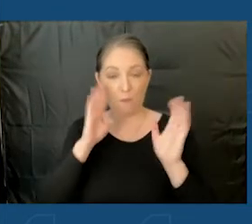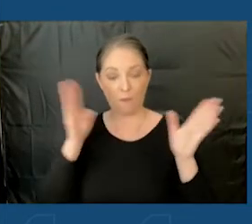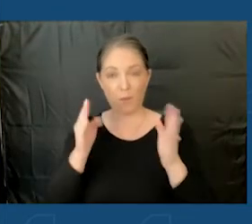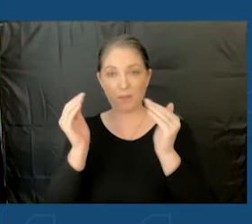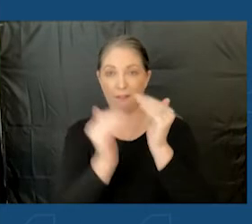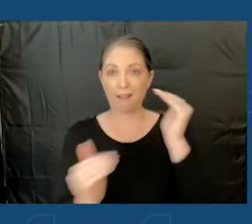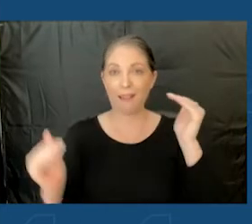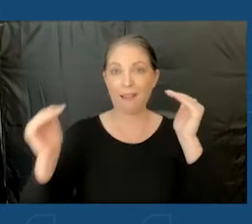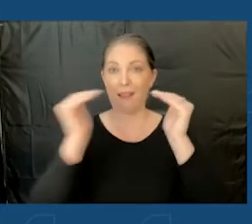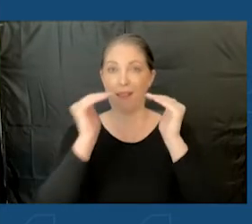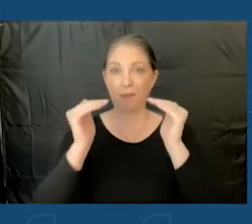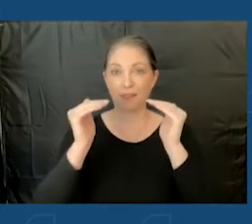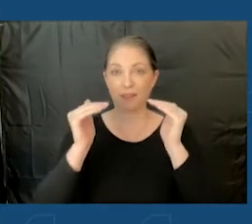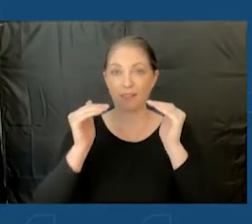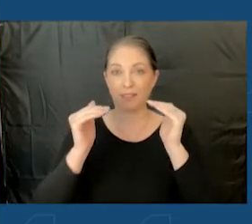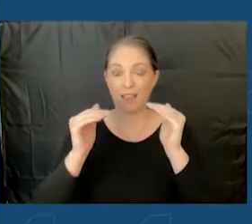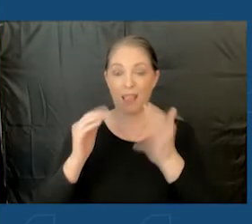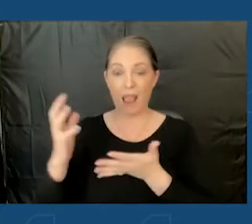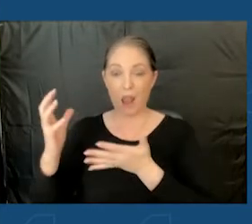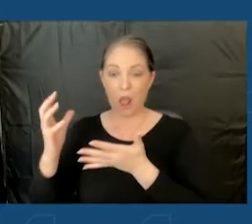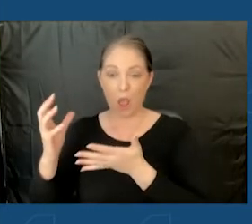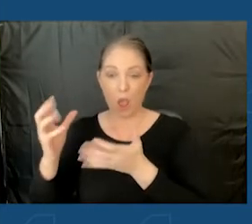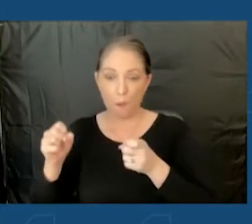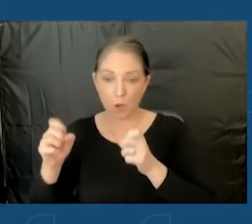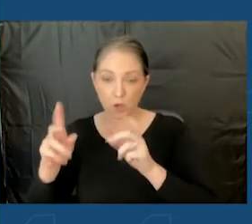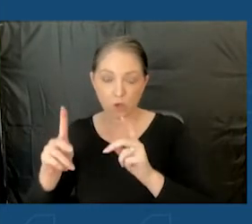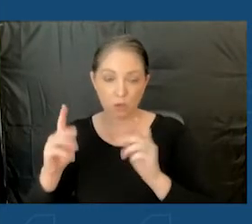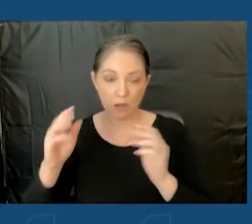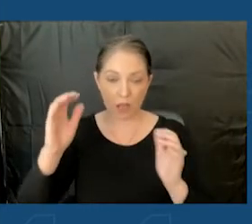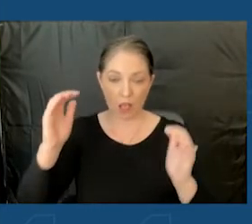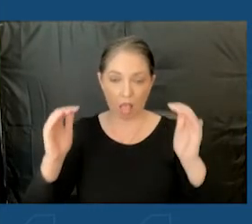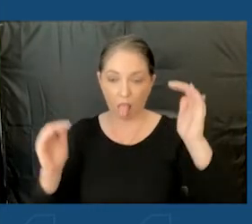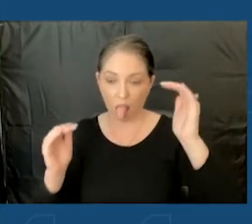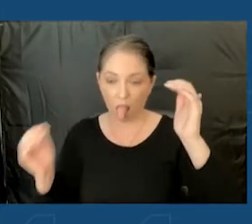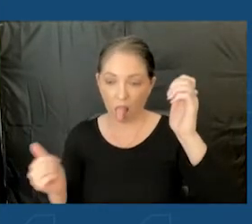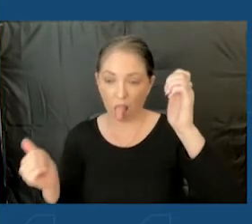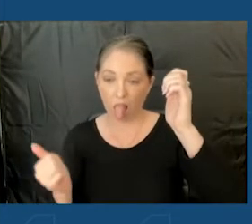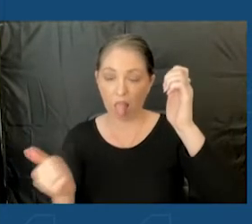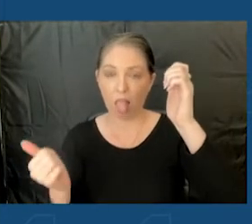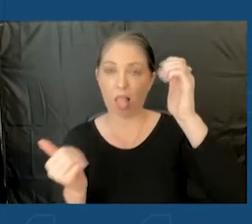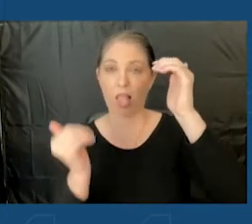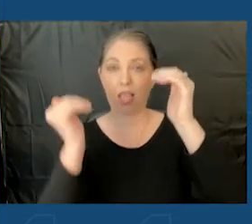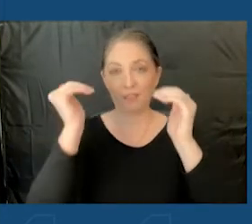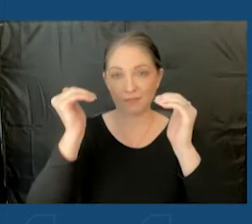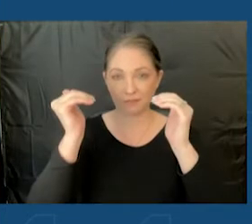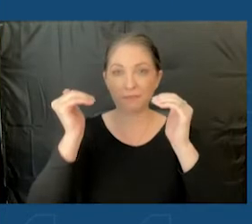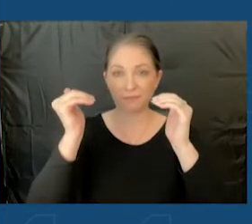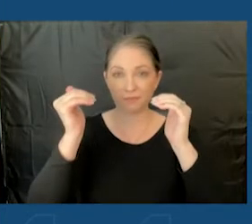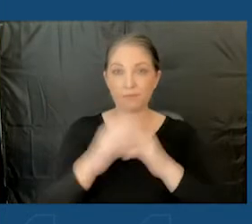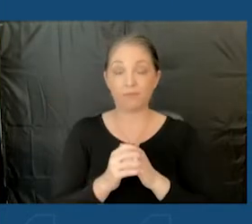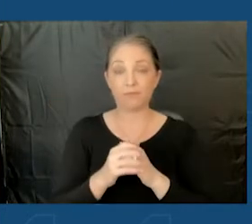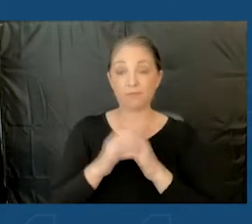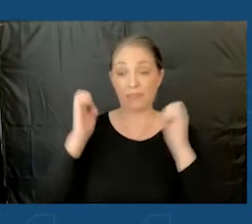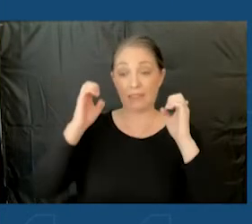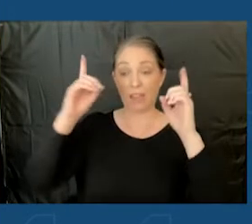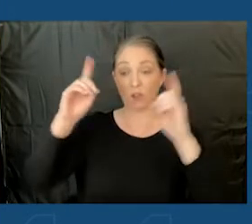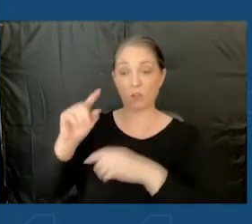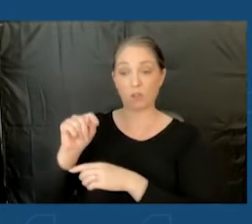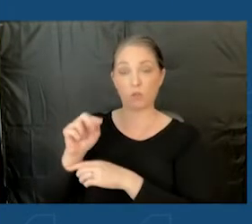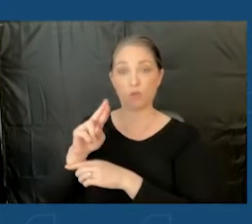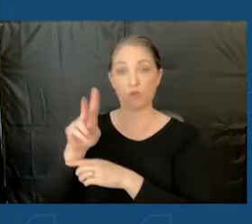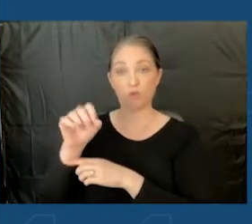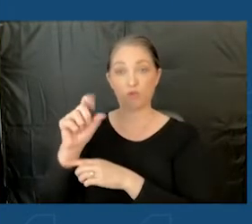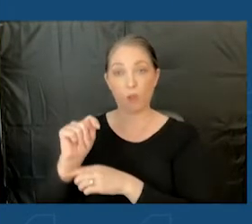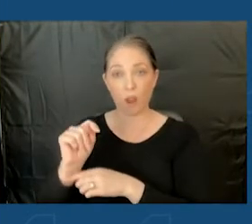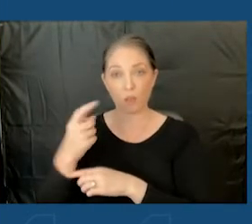closing opportunity gaps that leave far too many children behind. The Education Trust coordinates Raising New York.